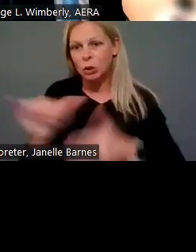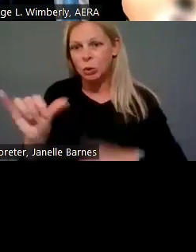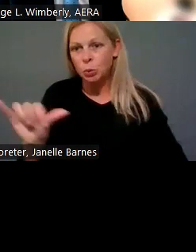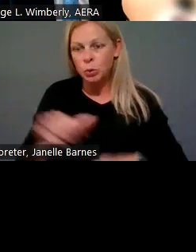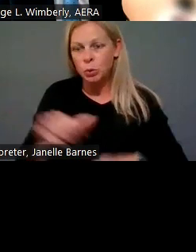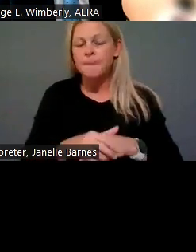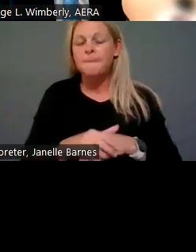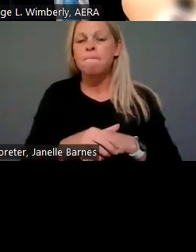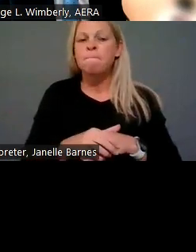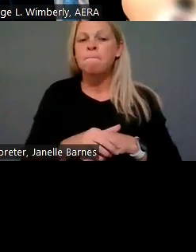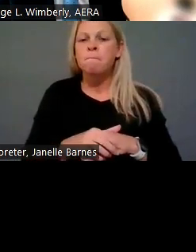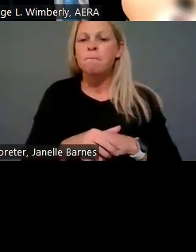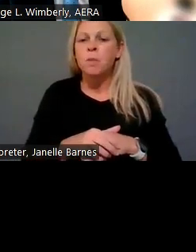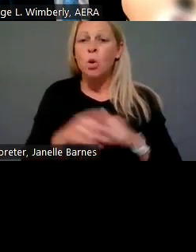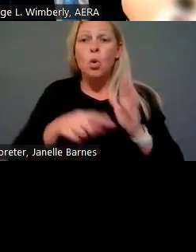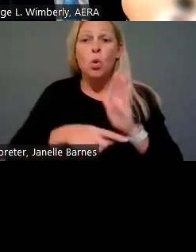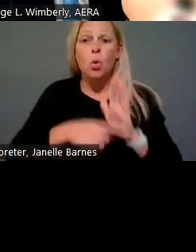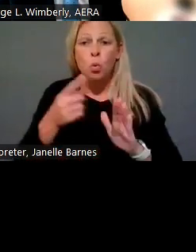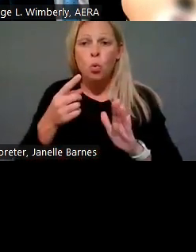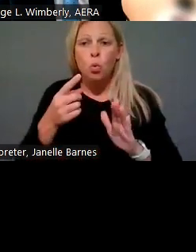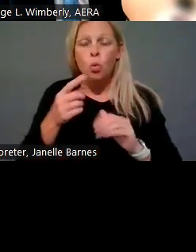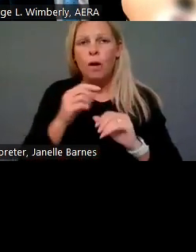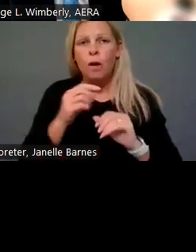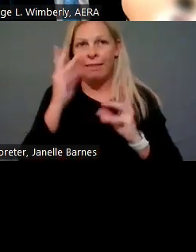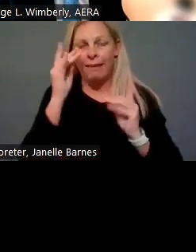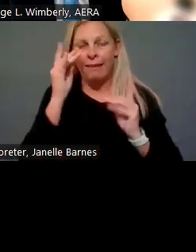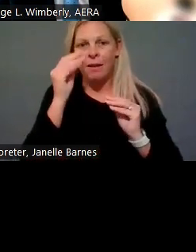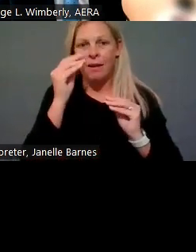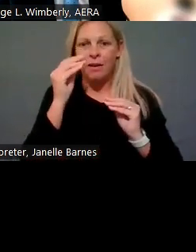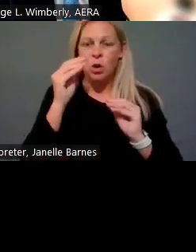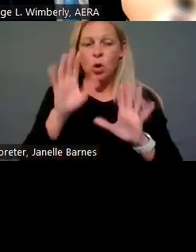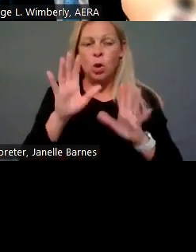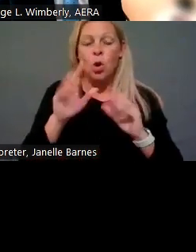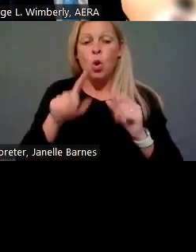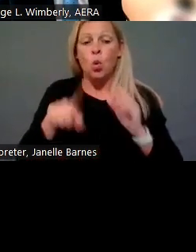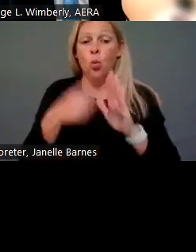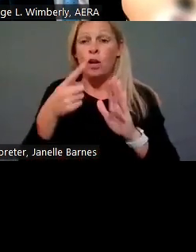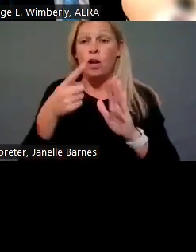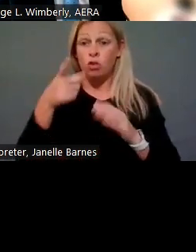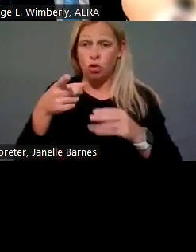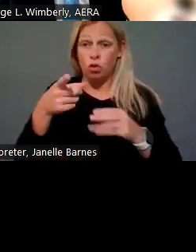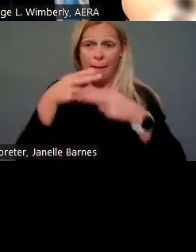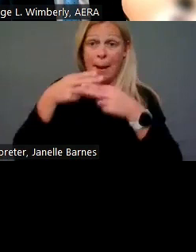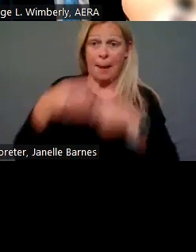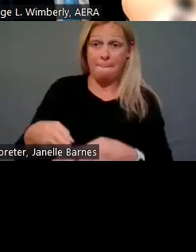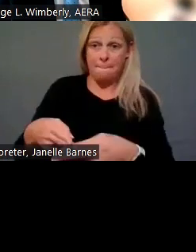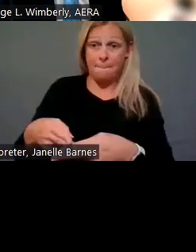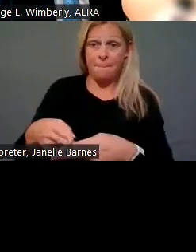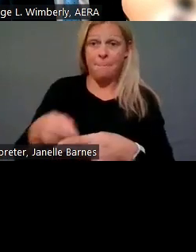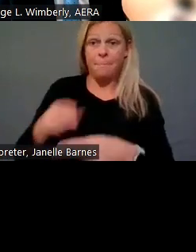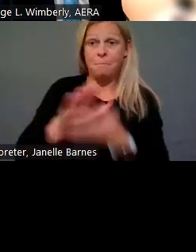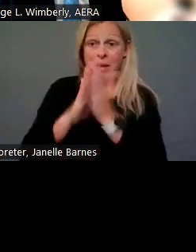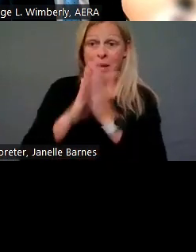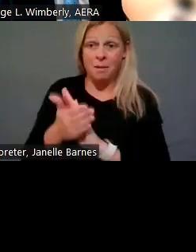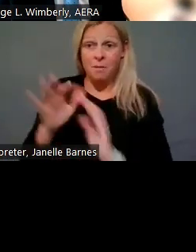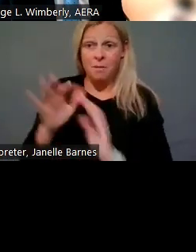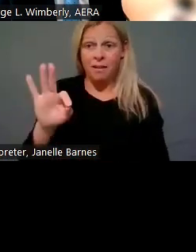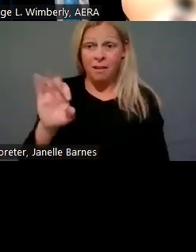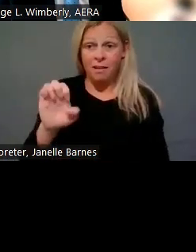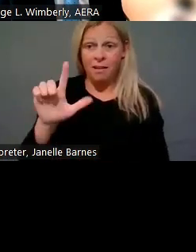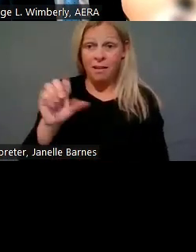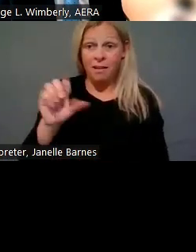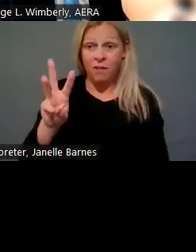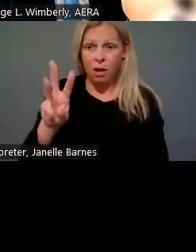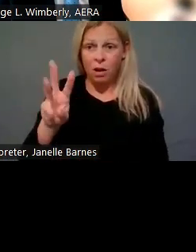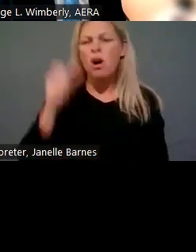And the other thing is, and once you I have to think about this, is once you have been named one of our fellows, even though the funding may